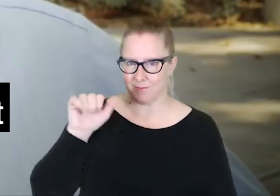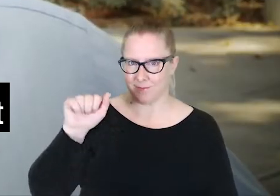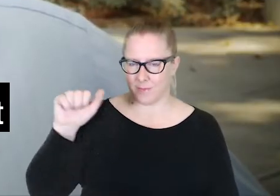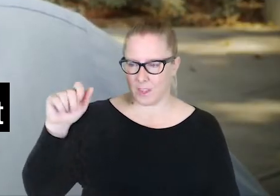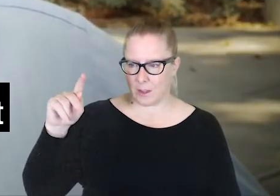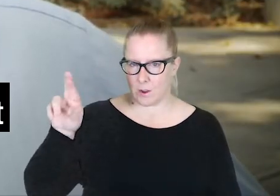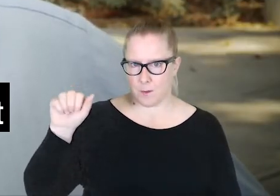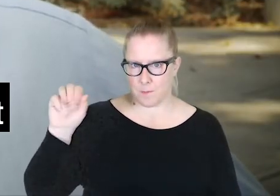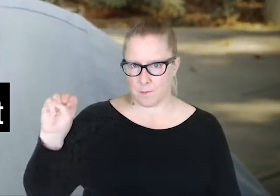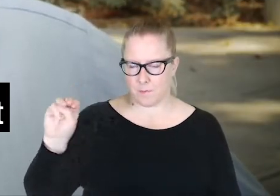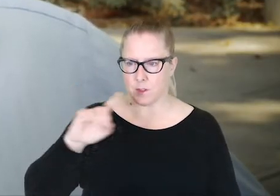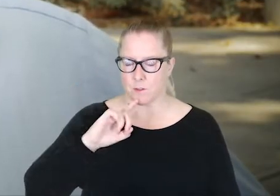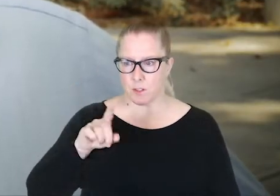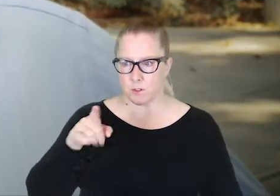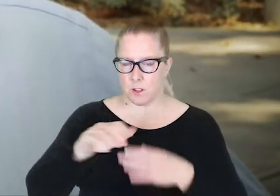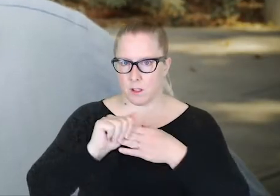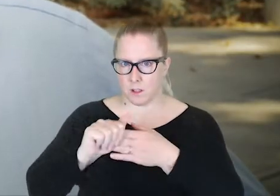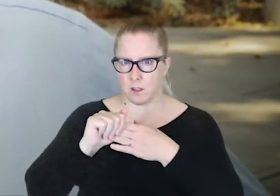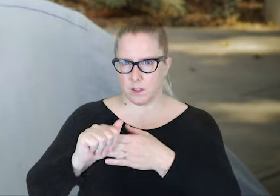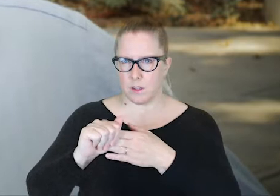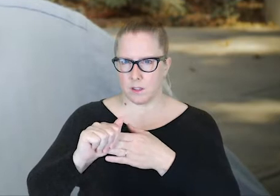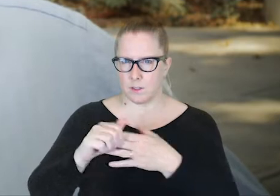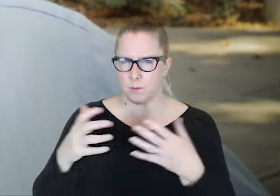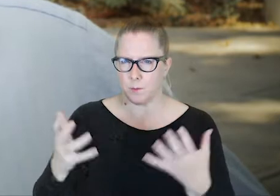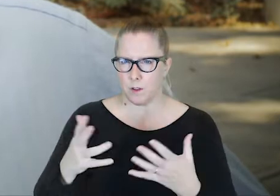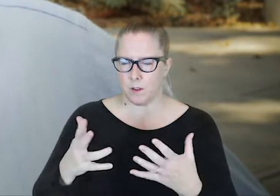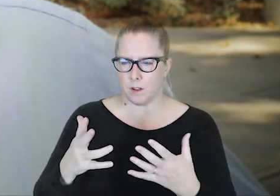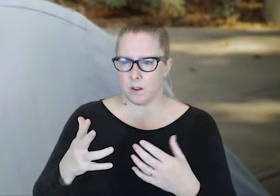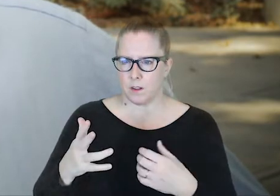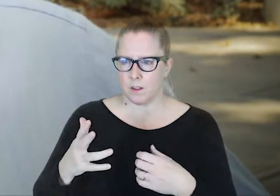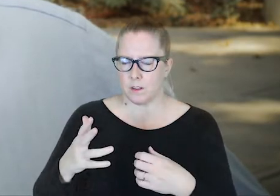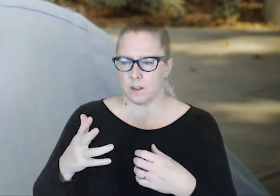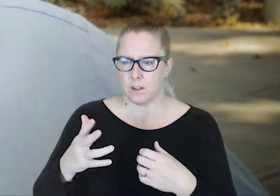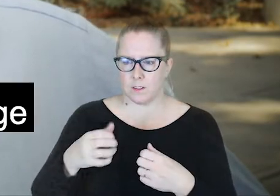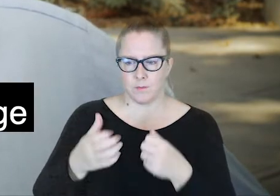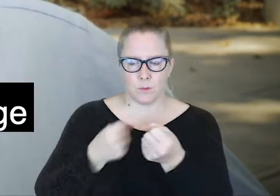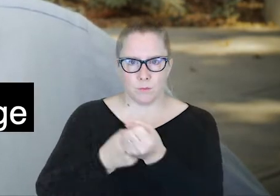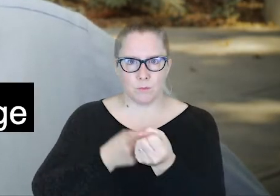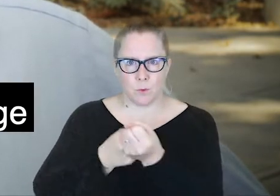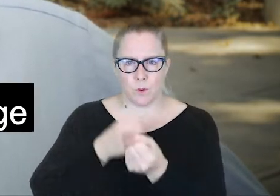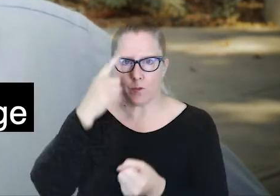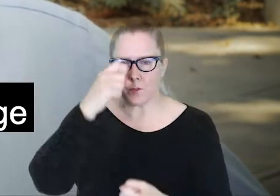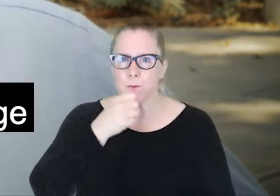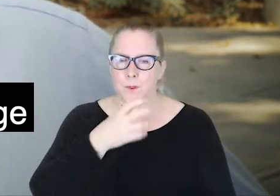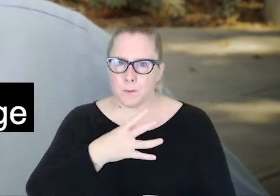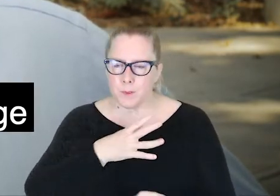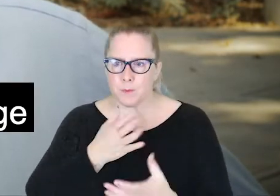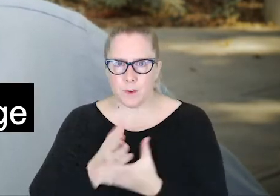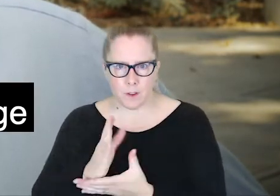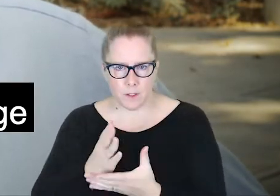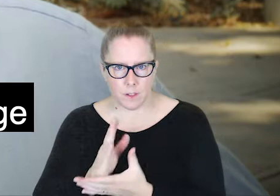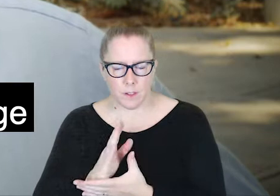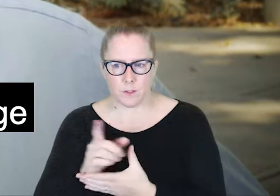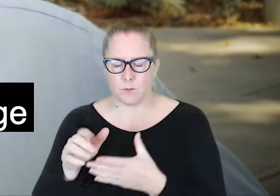Abia Akram has been at the forefront of gender advocacy in Pakistan, really weaving a